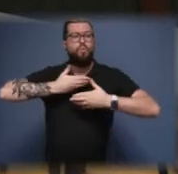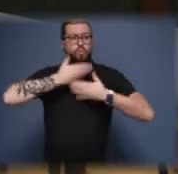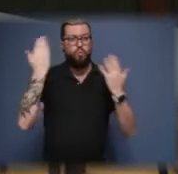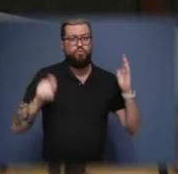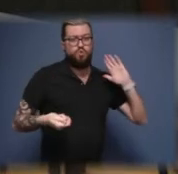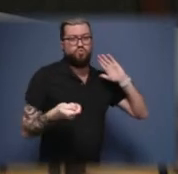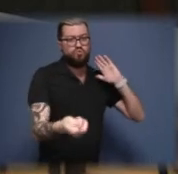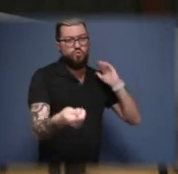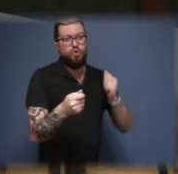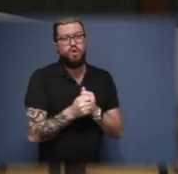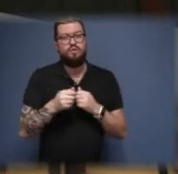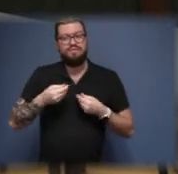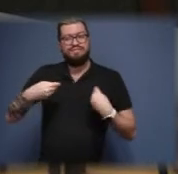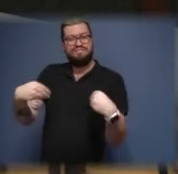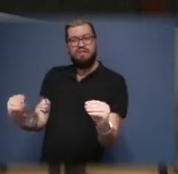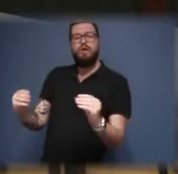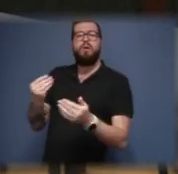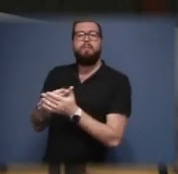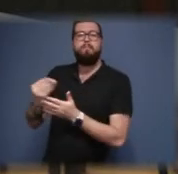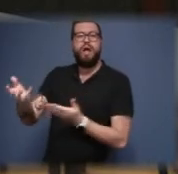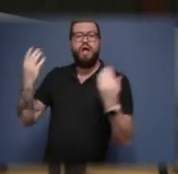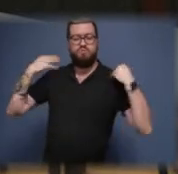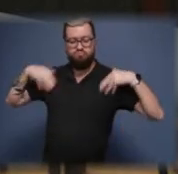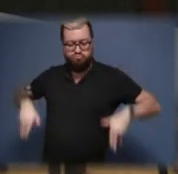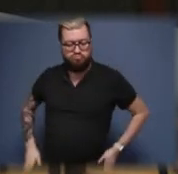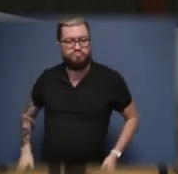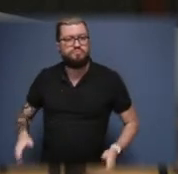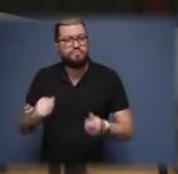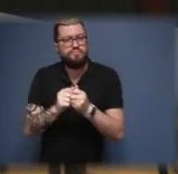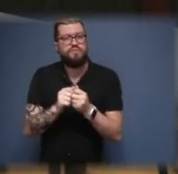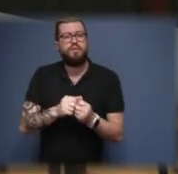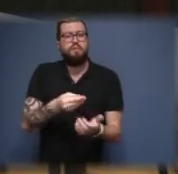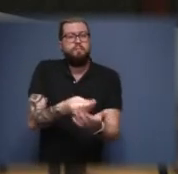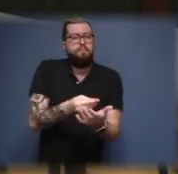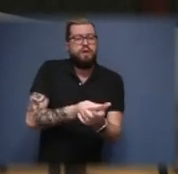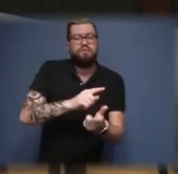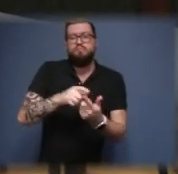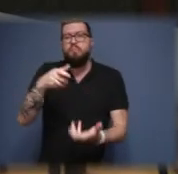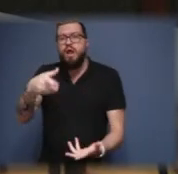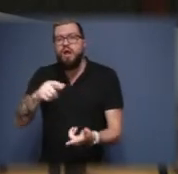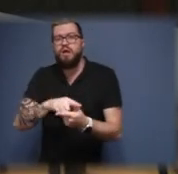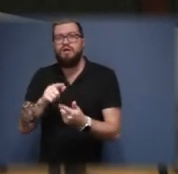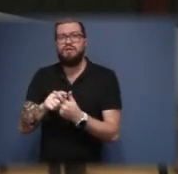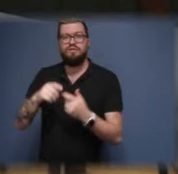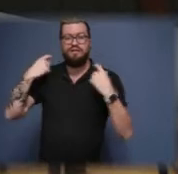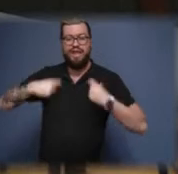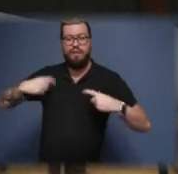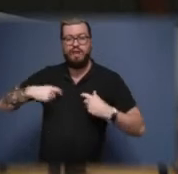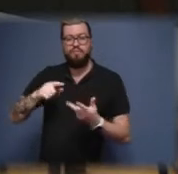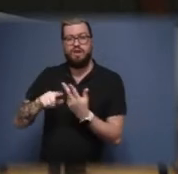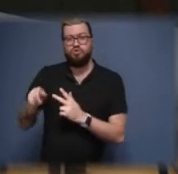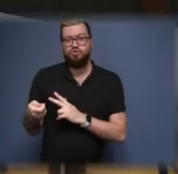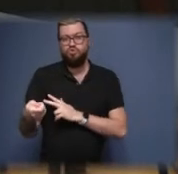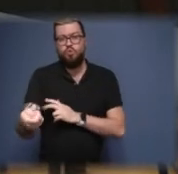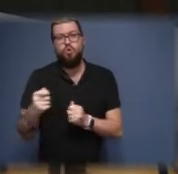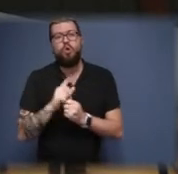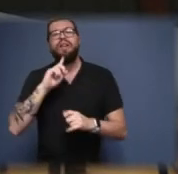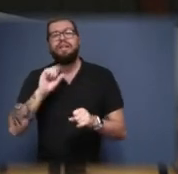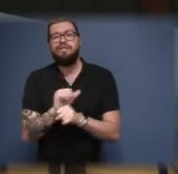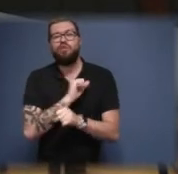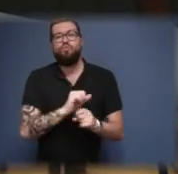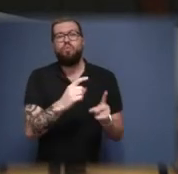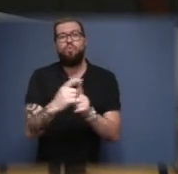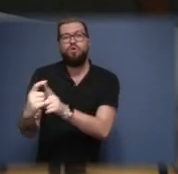sell his cloak and buy one." Money bag, knapsack, and sword are literal terms in this context and